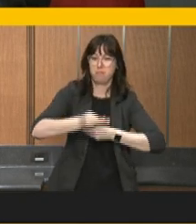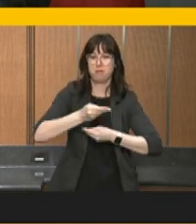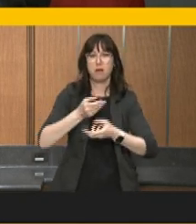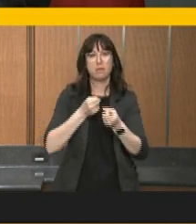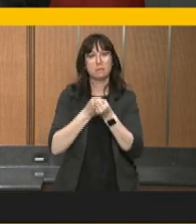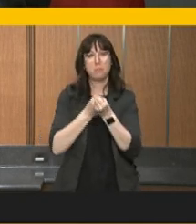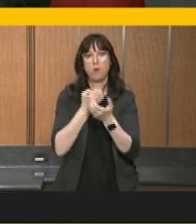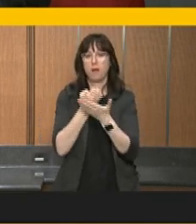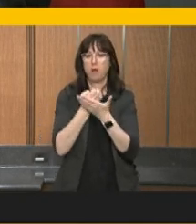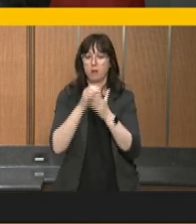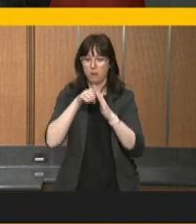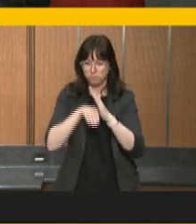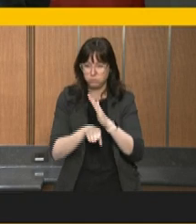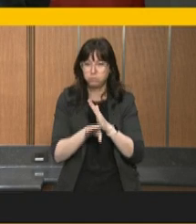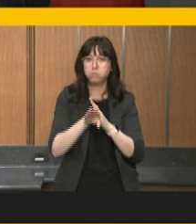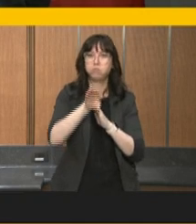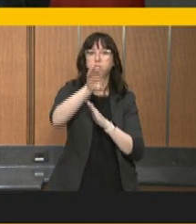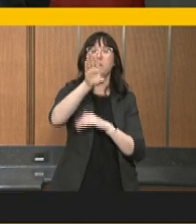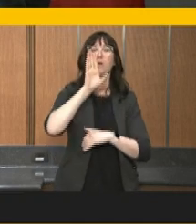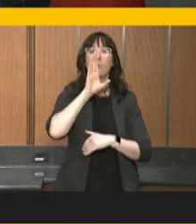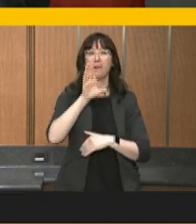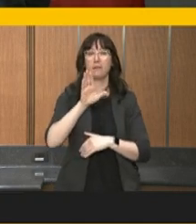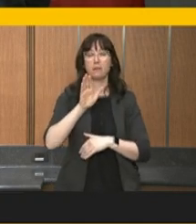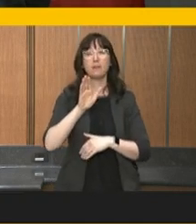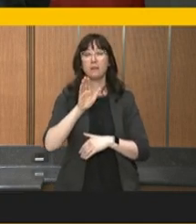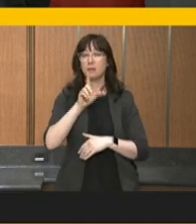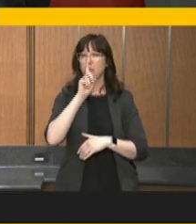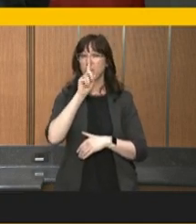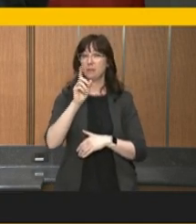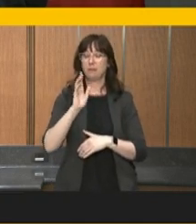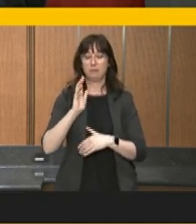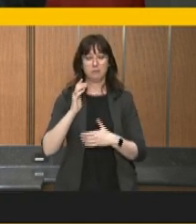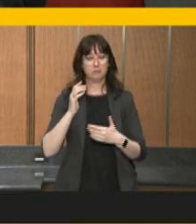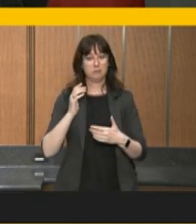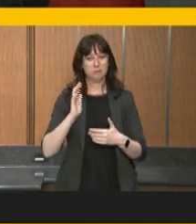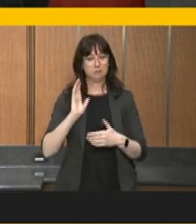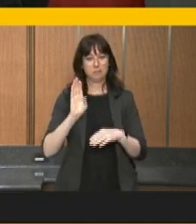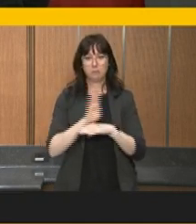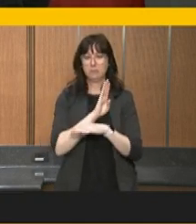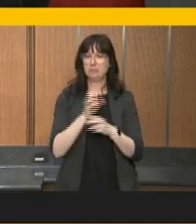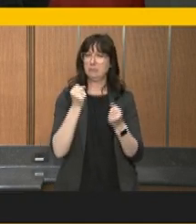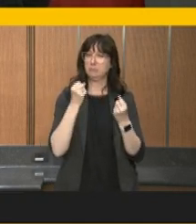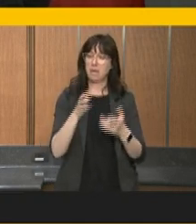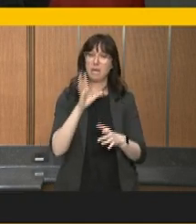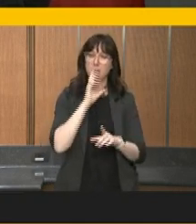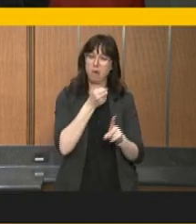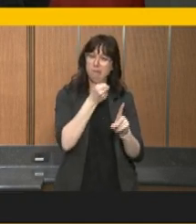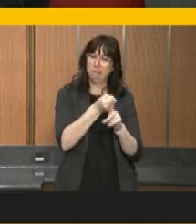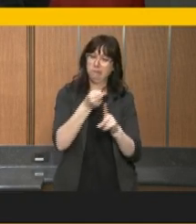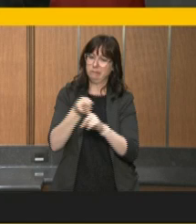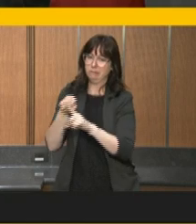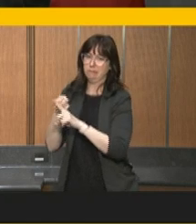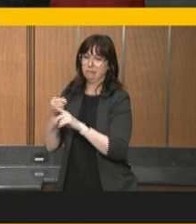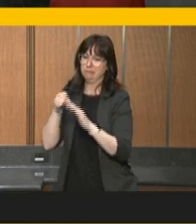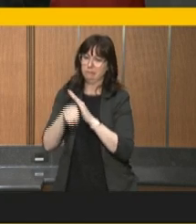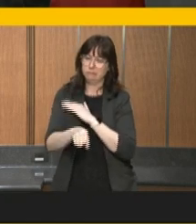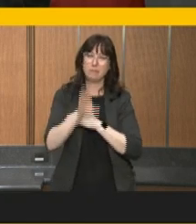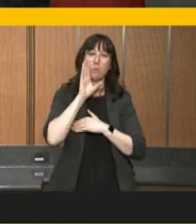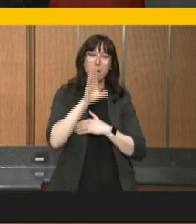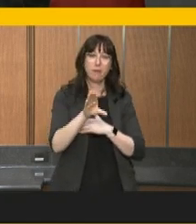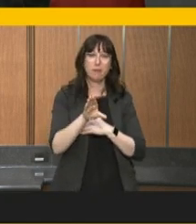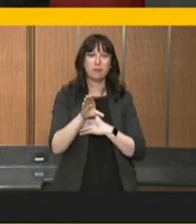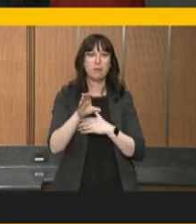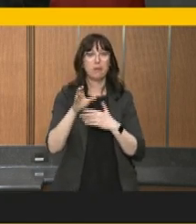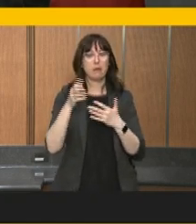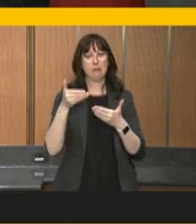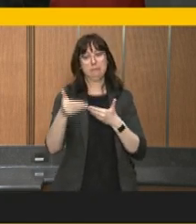that will come. You know, many of our businesses are suffering and going to suffer in the very difficult circumstances that we face